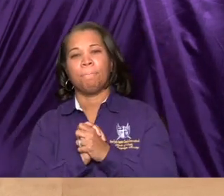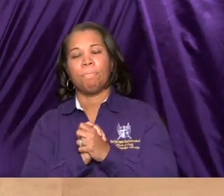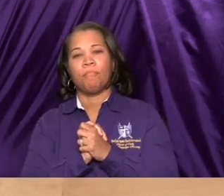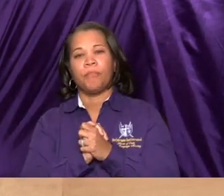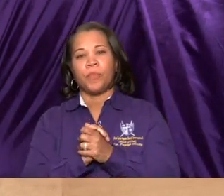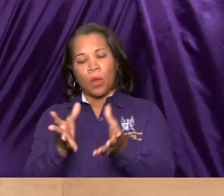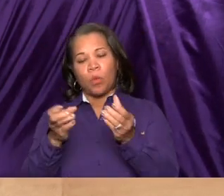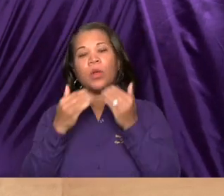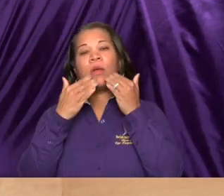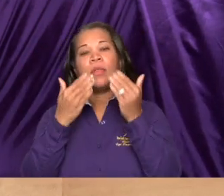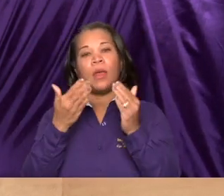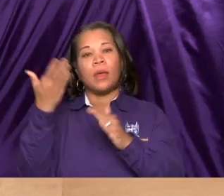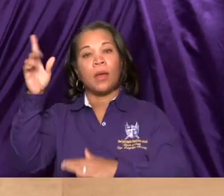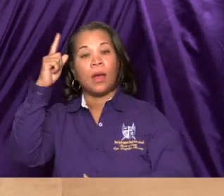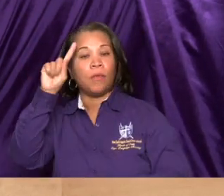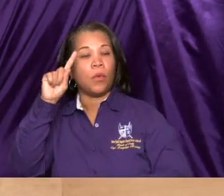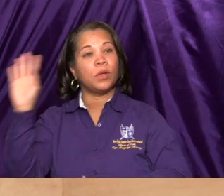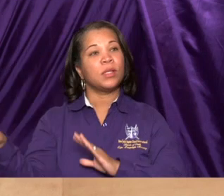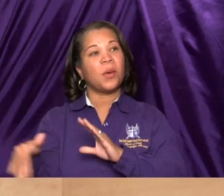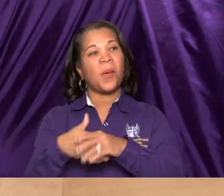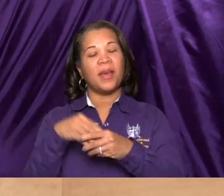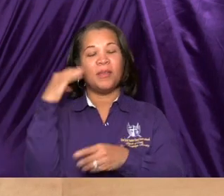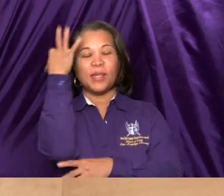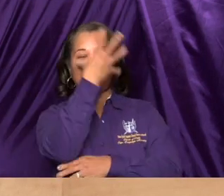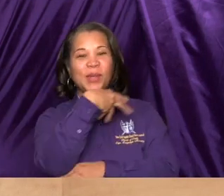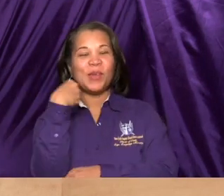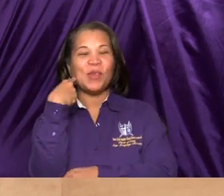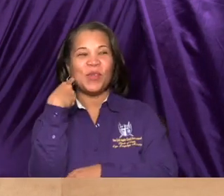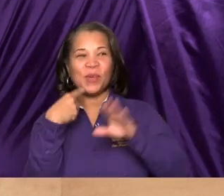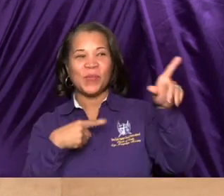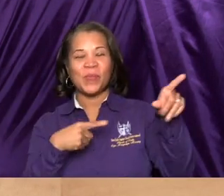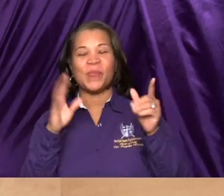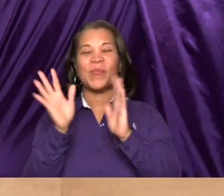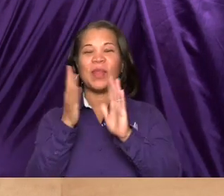I want to thank God for my beautiful wife. Hallelujah.